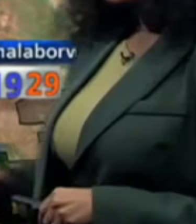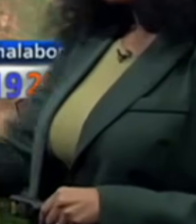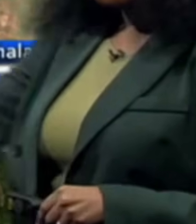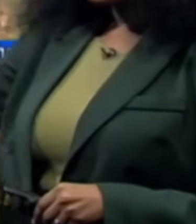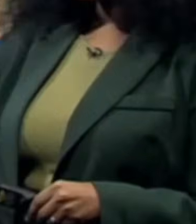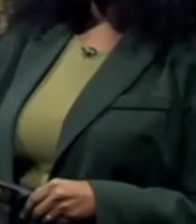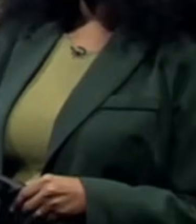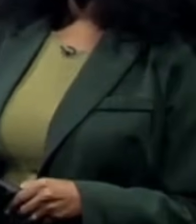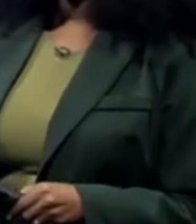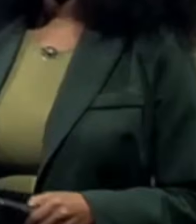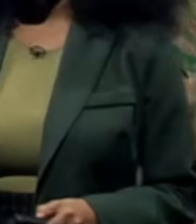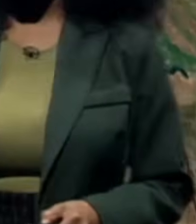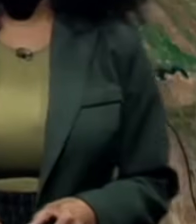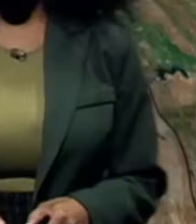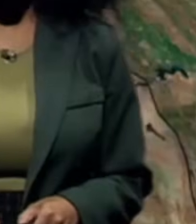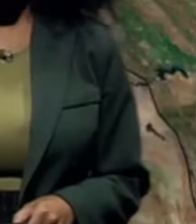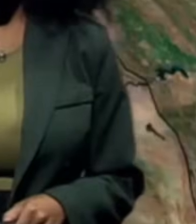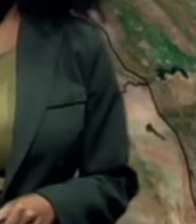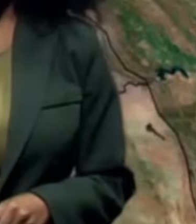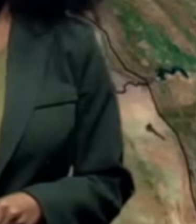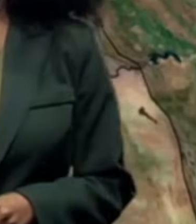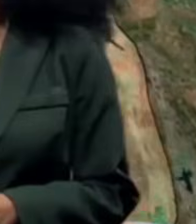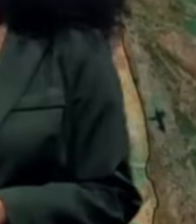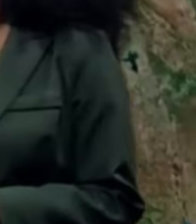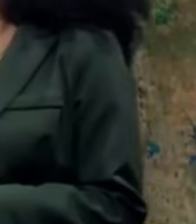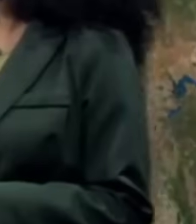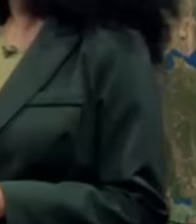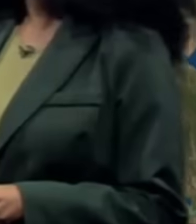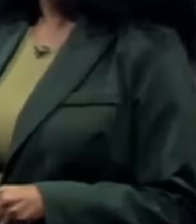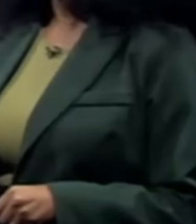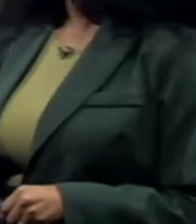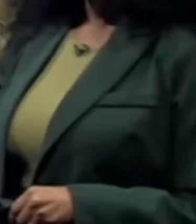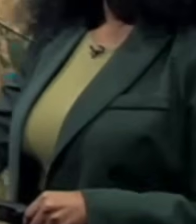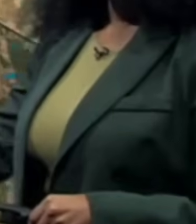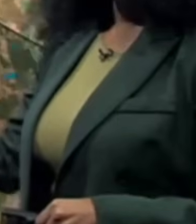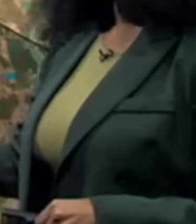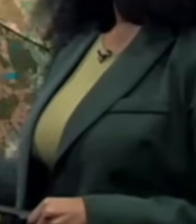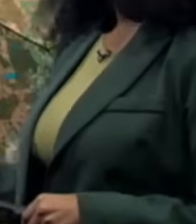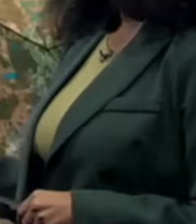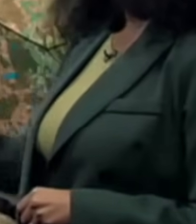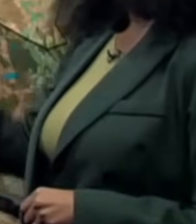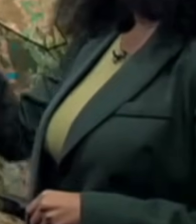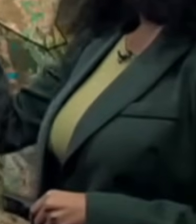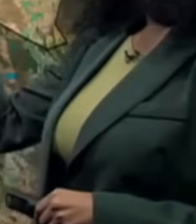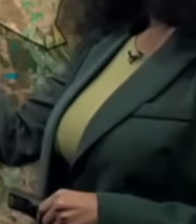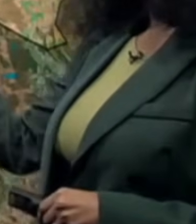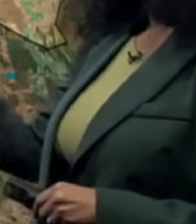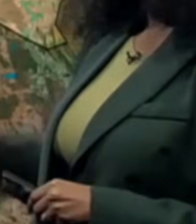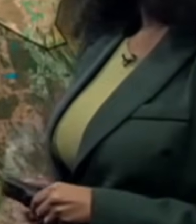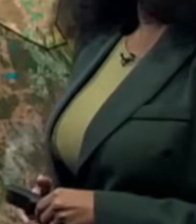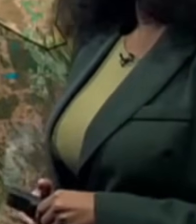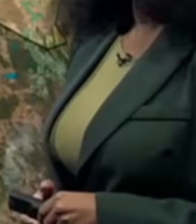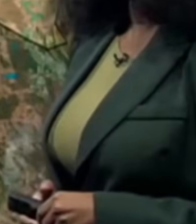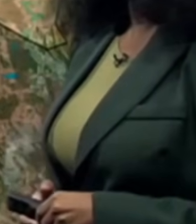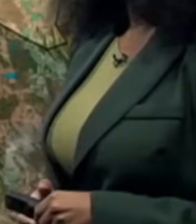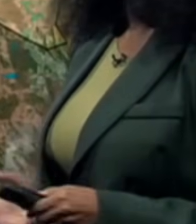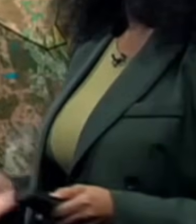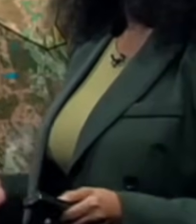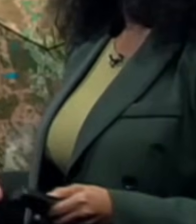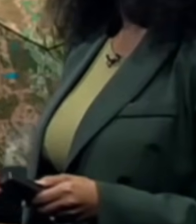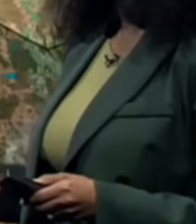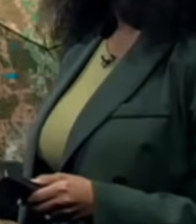28 Mokopane ka digata di le 15 go ya go di le 25 Mpumalanga mo provinceng go tla nna le pula Mbombela ka digata di le